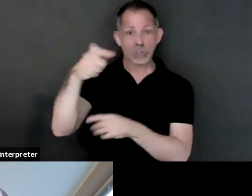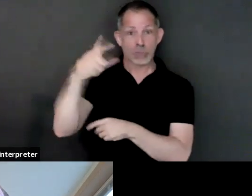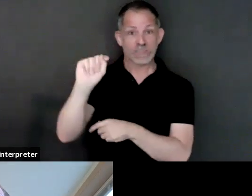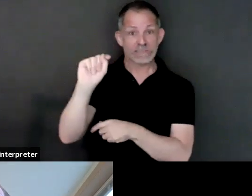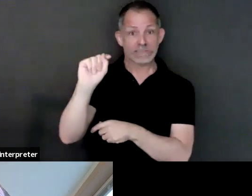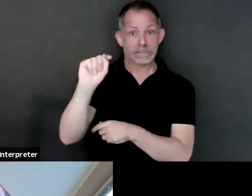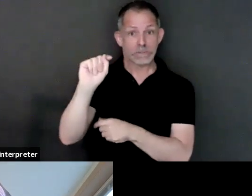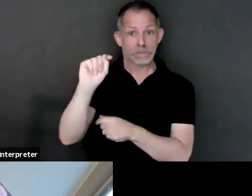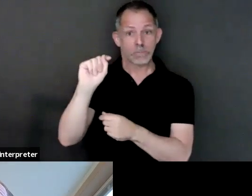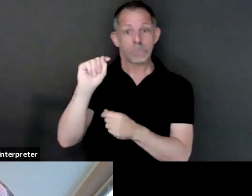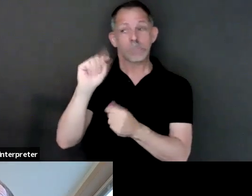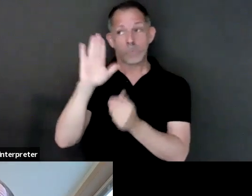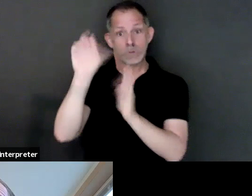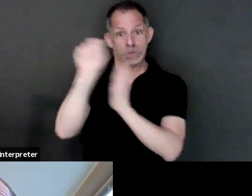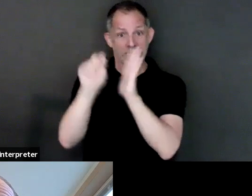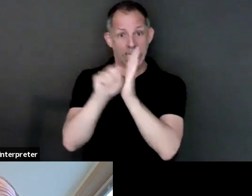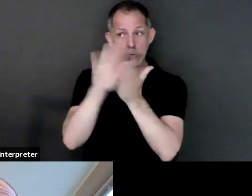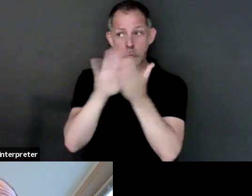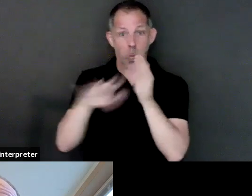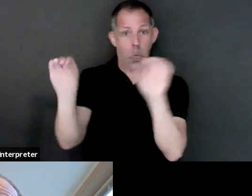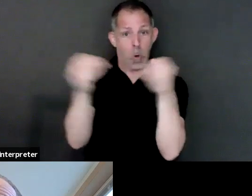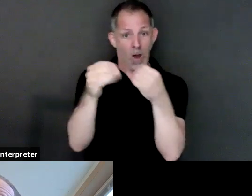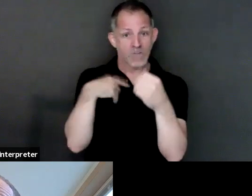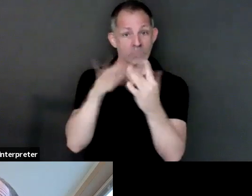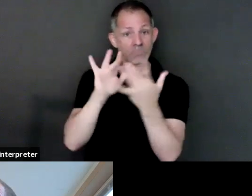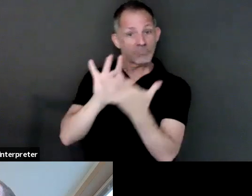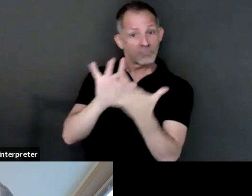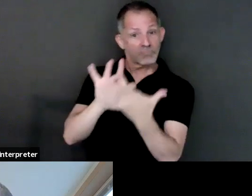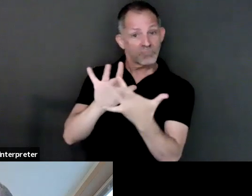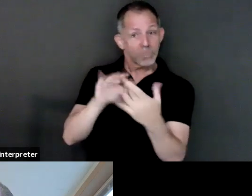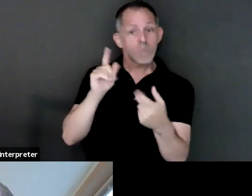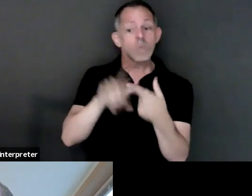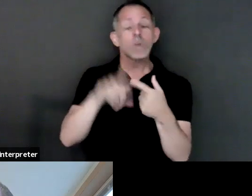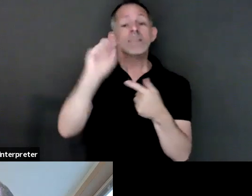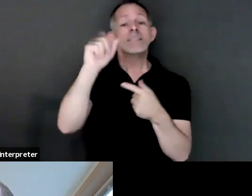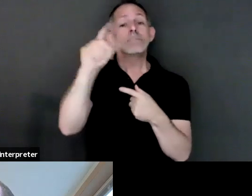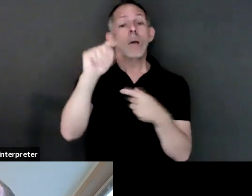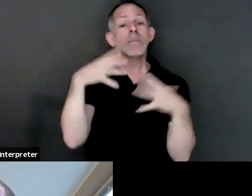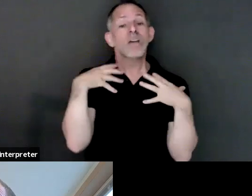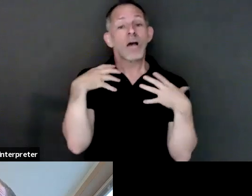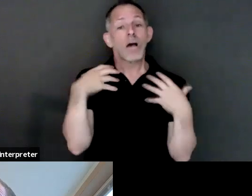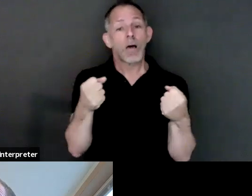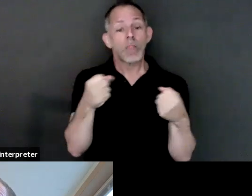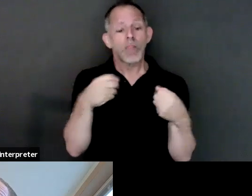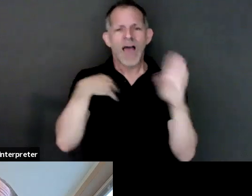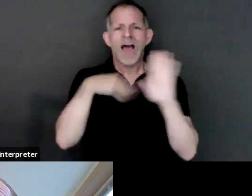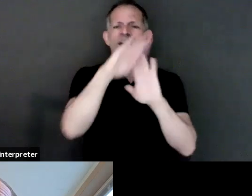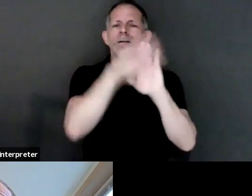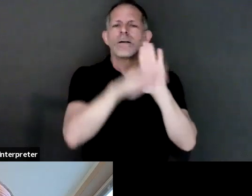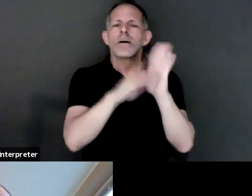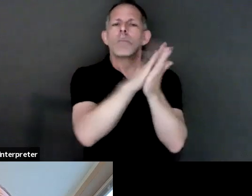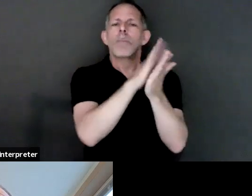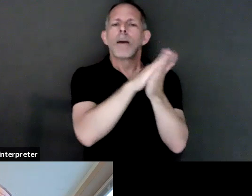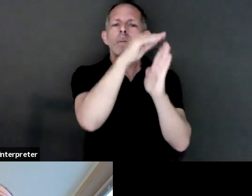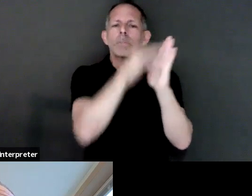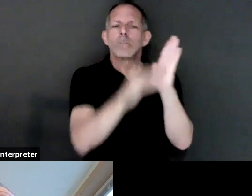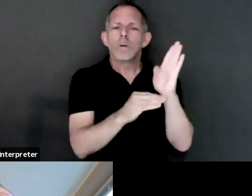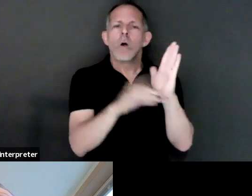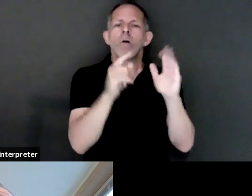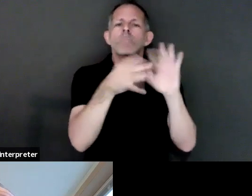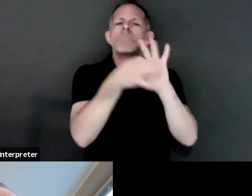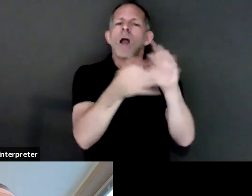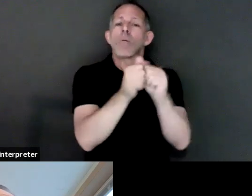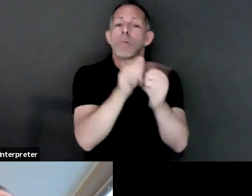the Department of Health, have issued guidelines for kindergarten through grade 12 schools to operate